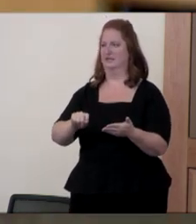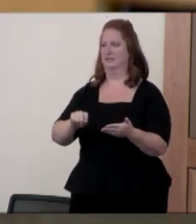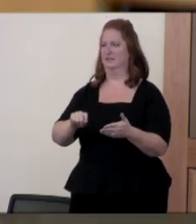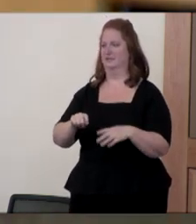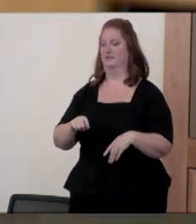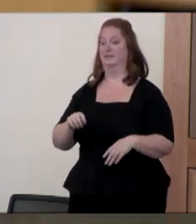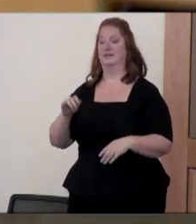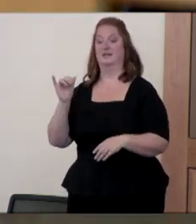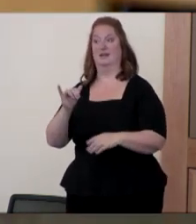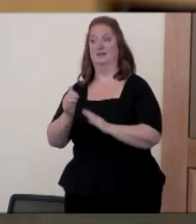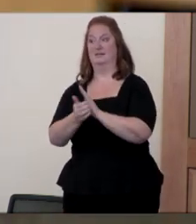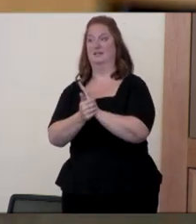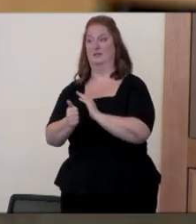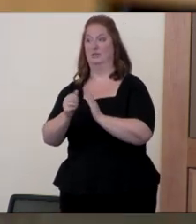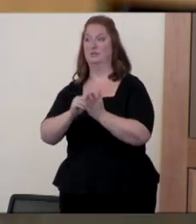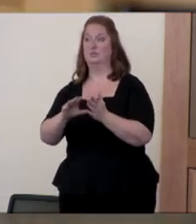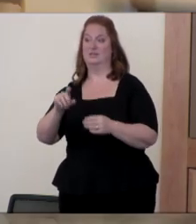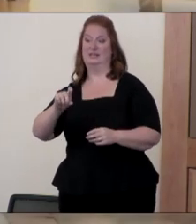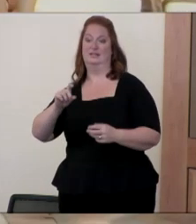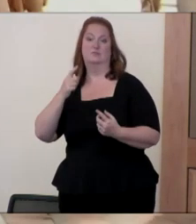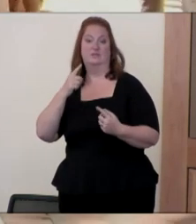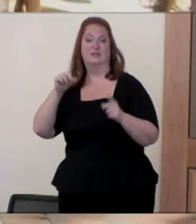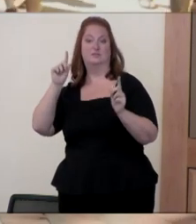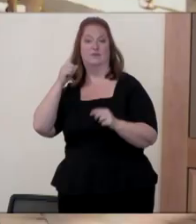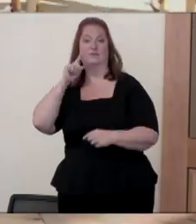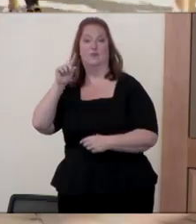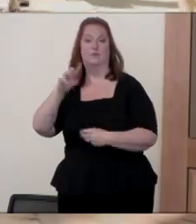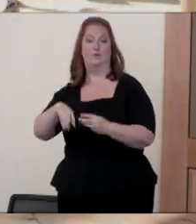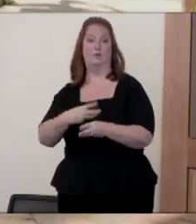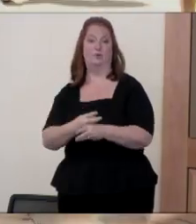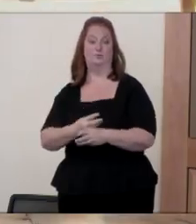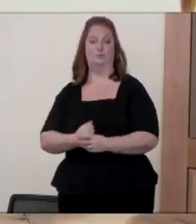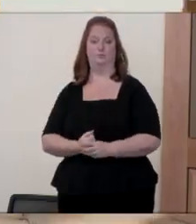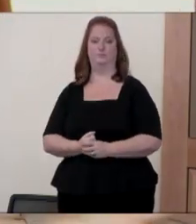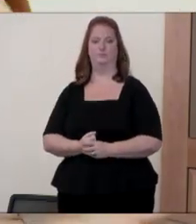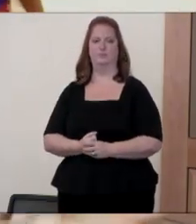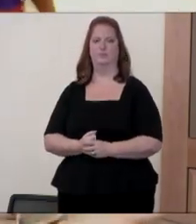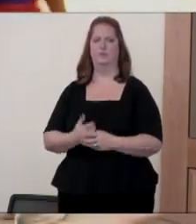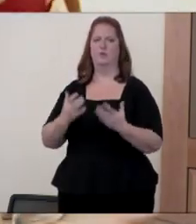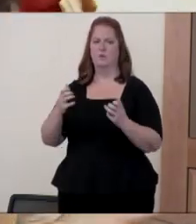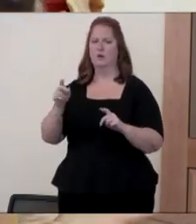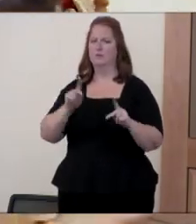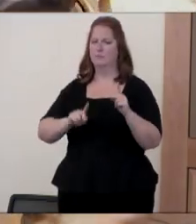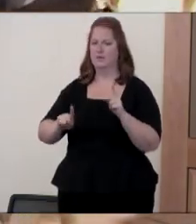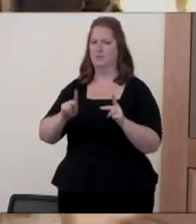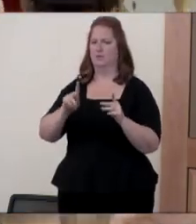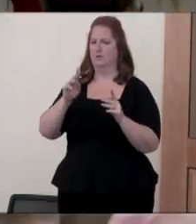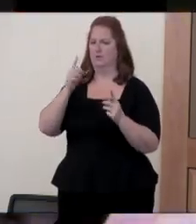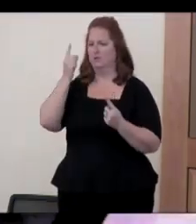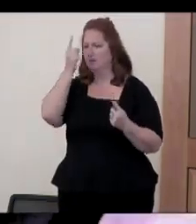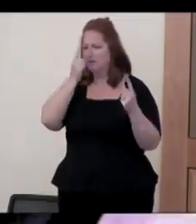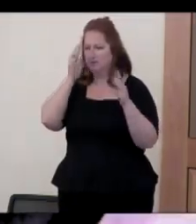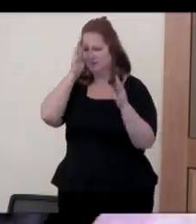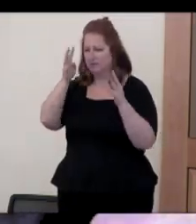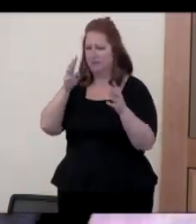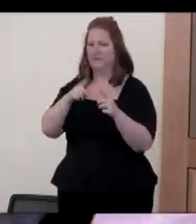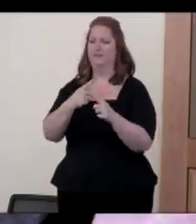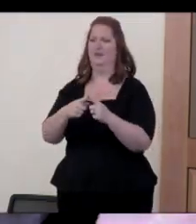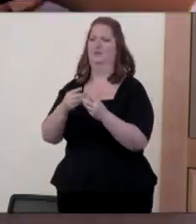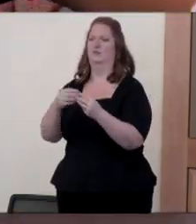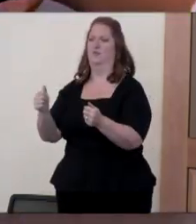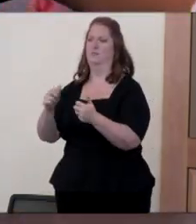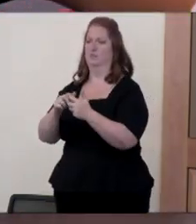students are going to need to make a difference in the world. What we really want people to do is be original thinkers so they can solve problems. It really helped